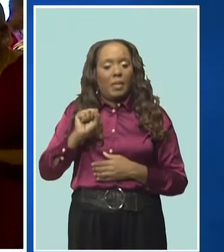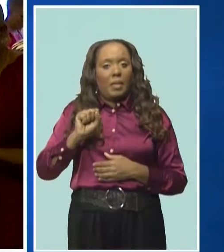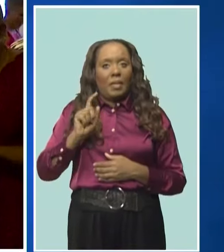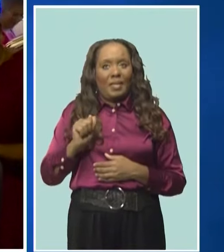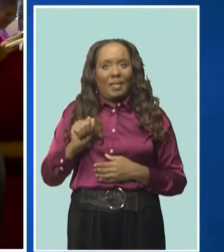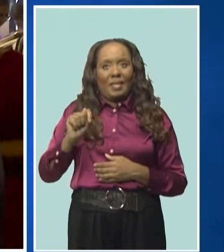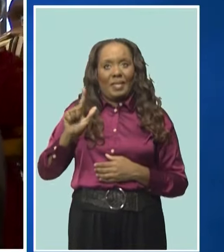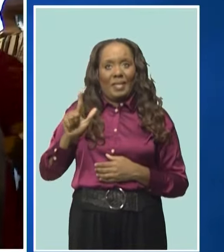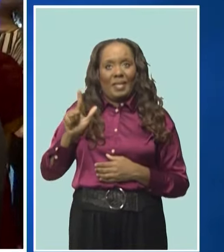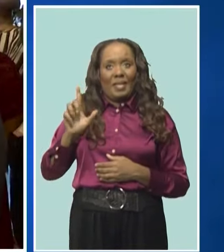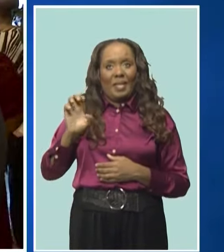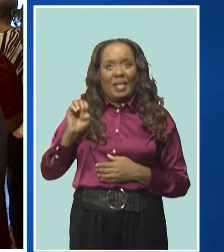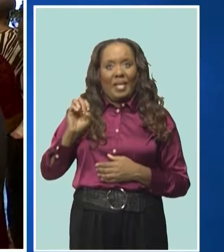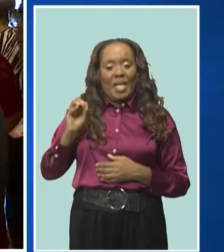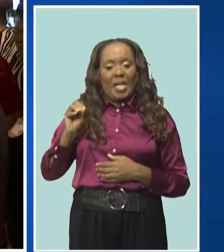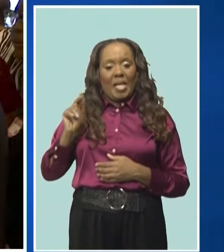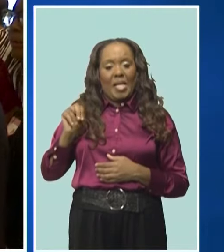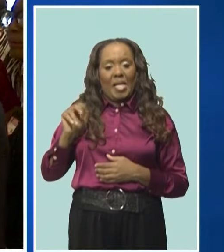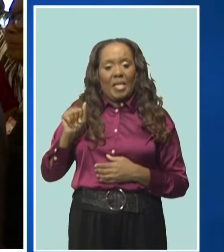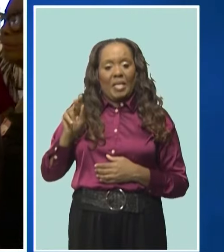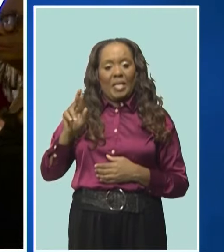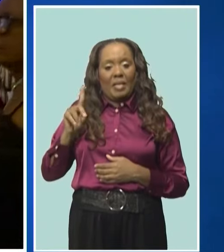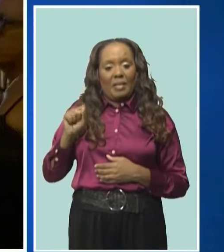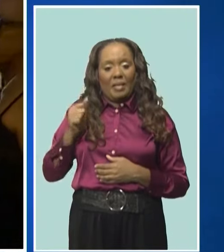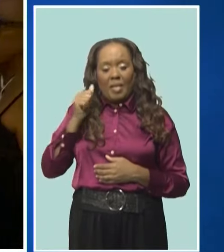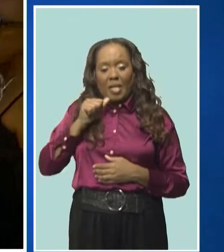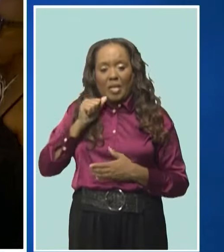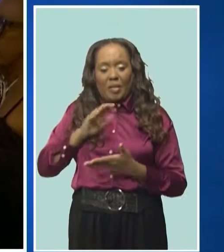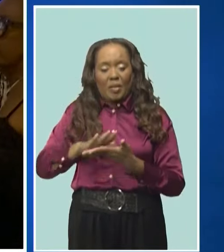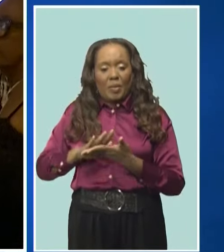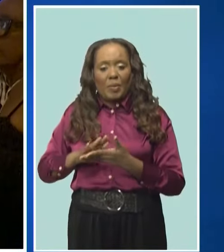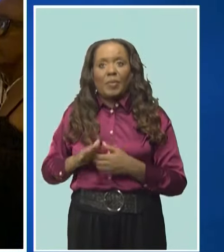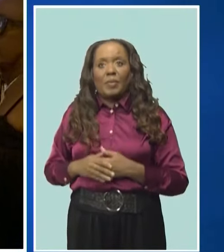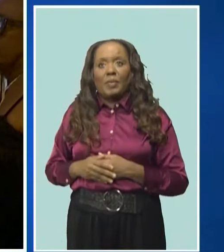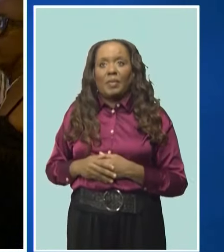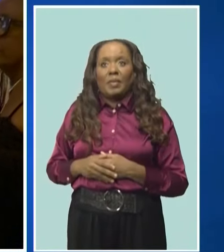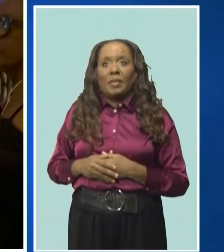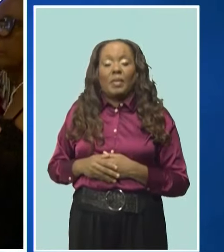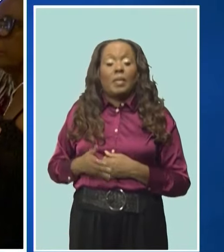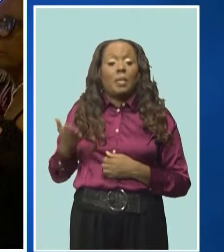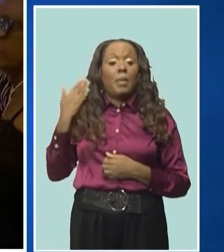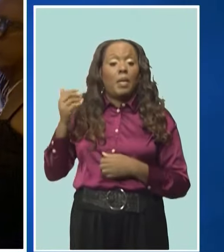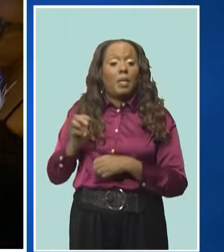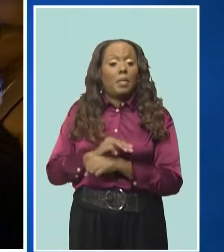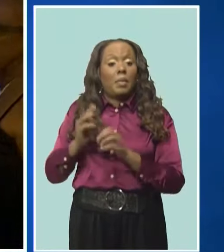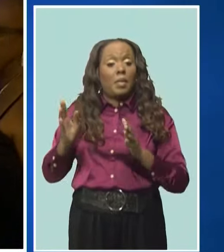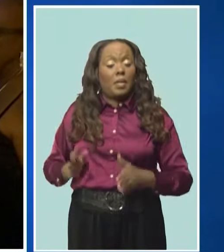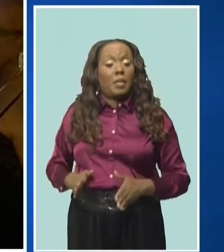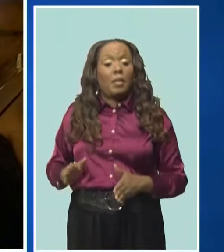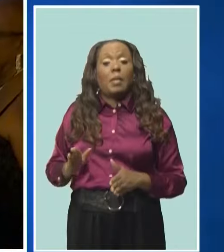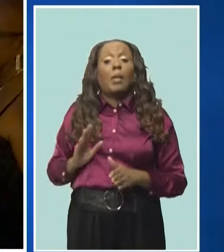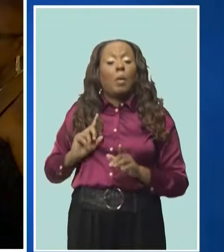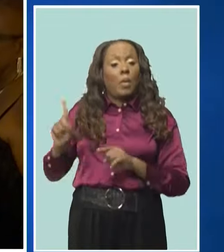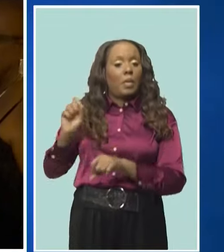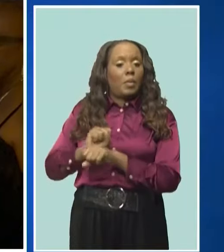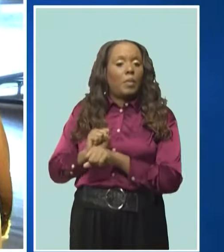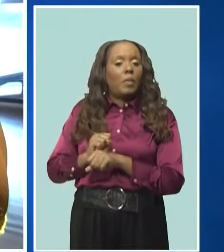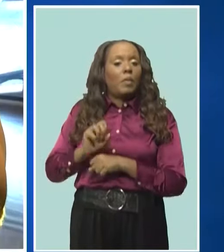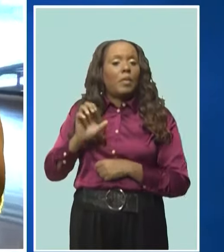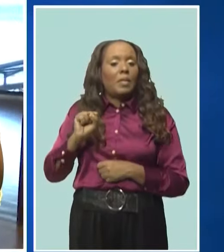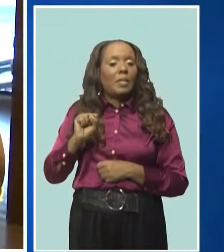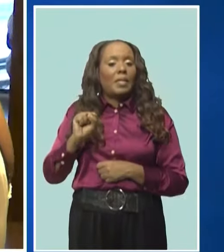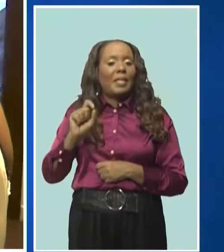Leonard's Girls' School. Mr. Gooding-Edgell, who is an alumnus of St. Leonard's Boys, was one of the honorees of the night for